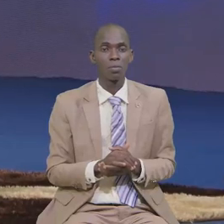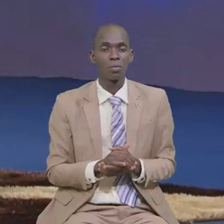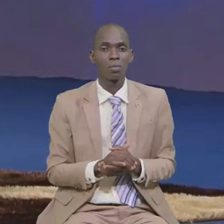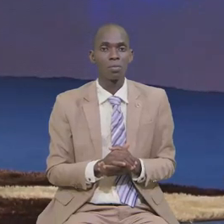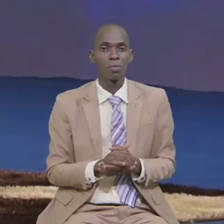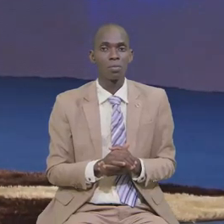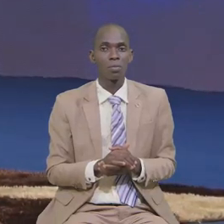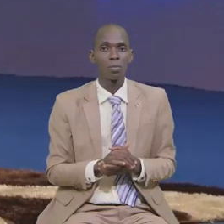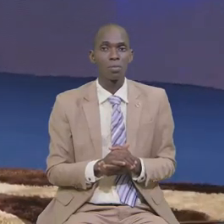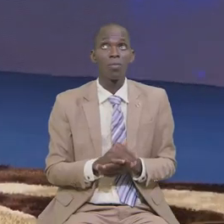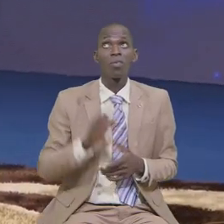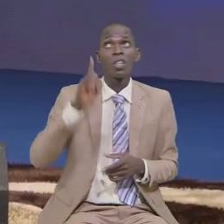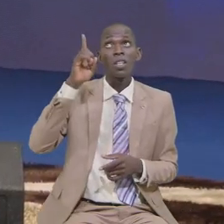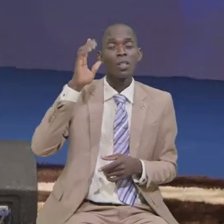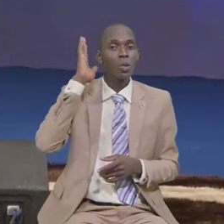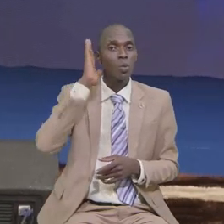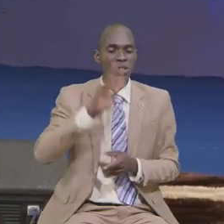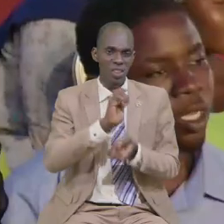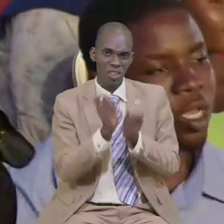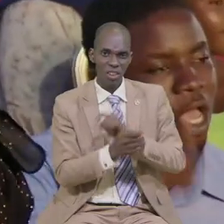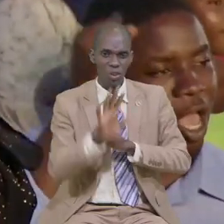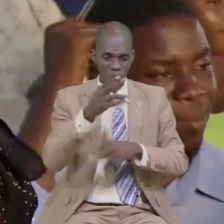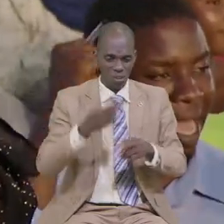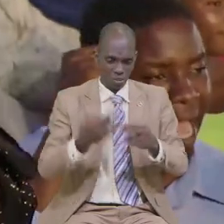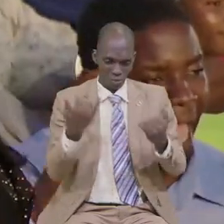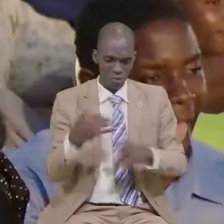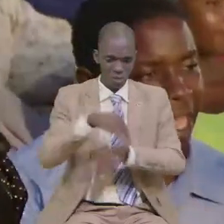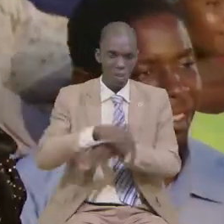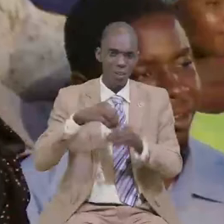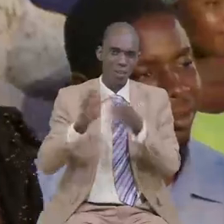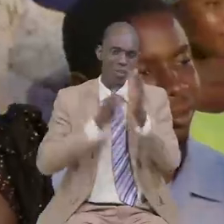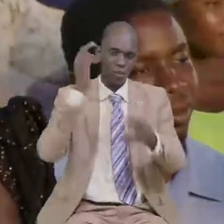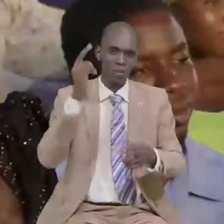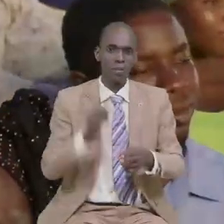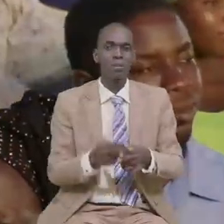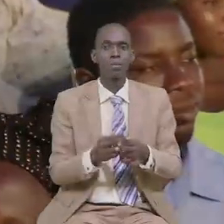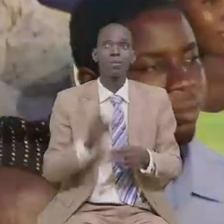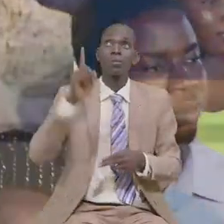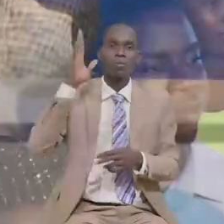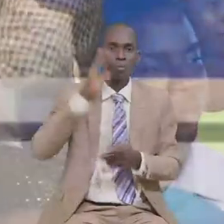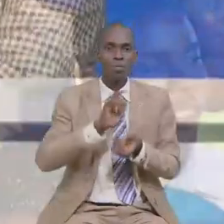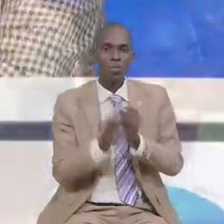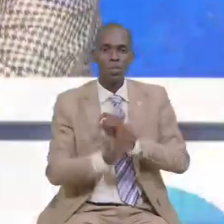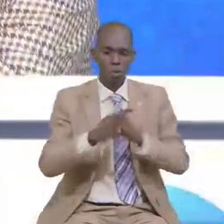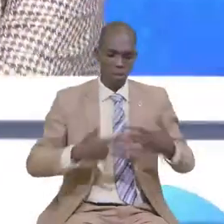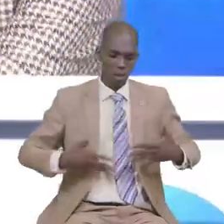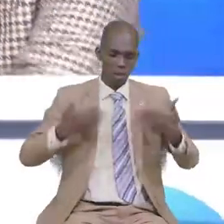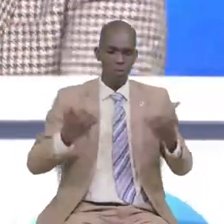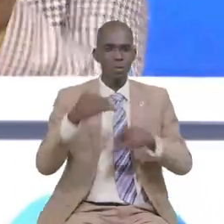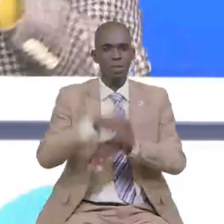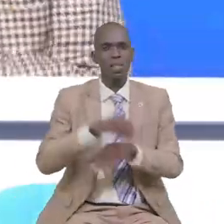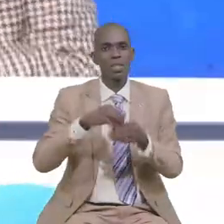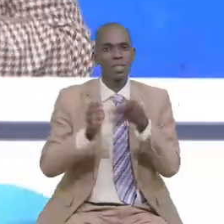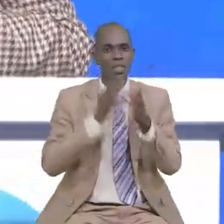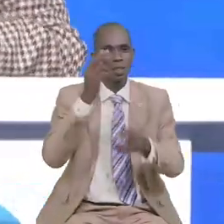He will change your name tonight. He will change your life tonight.